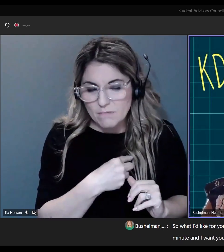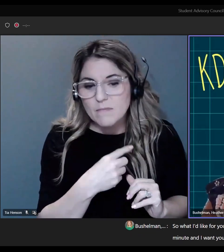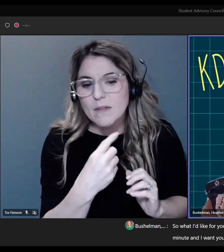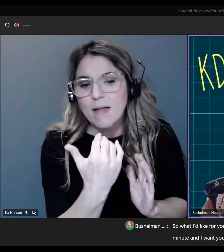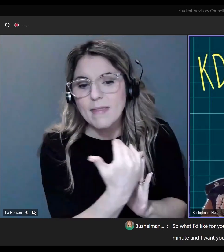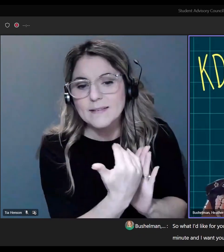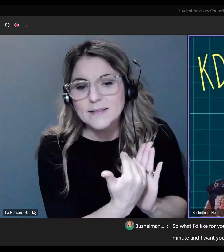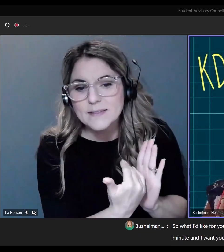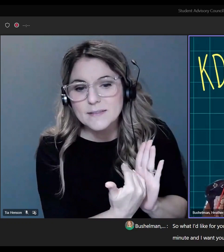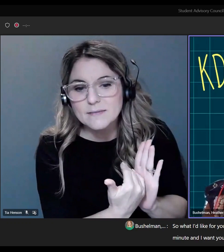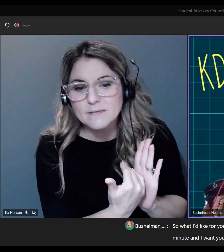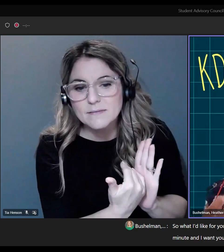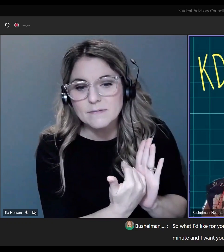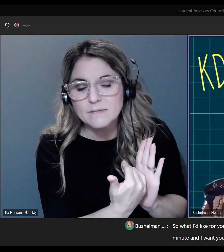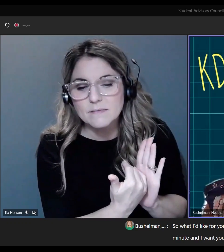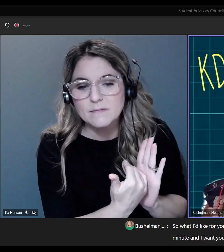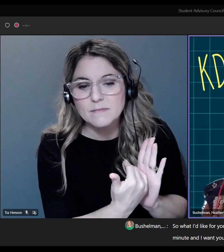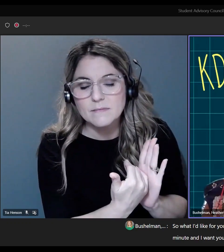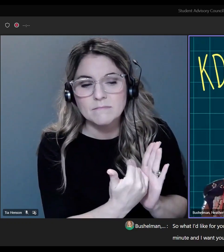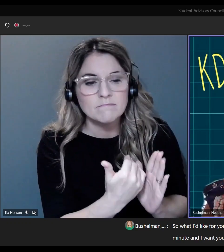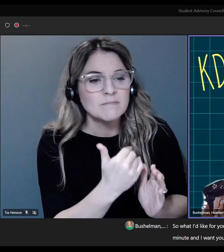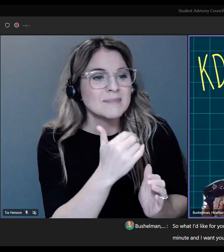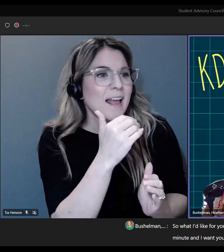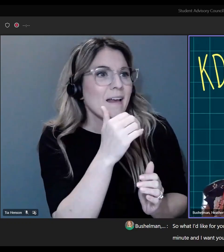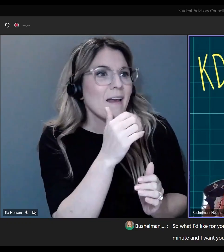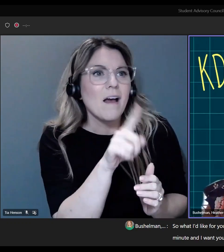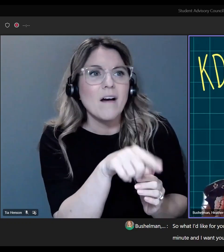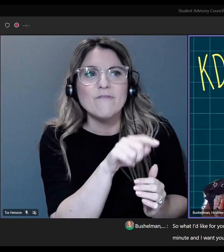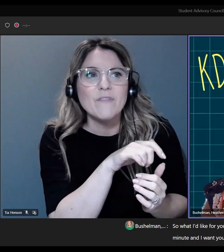of every activity,